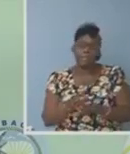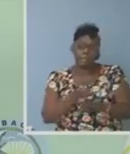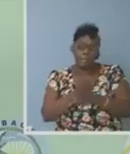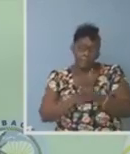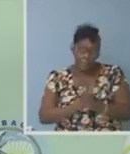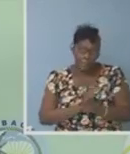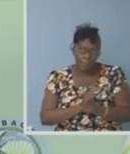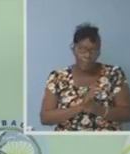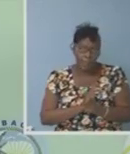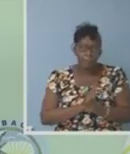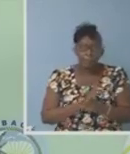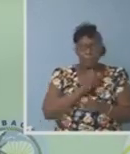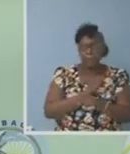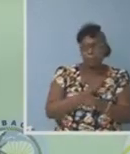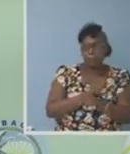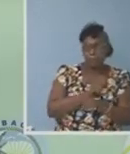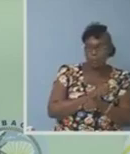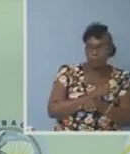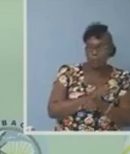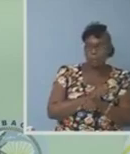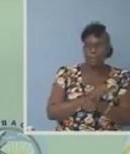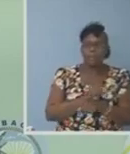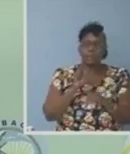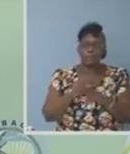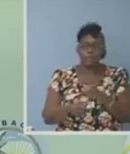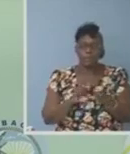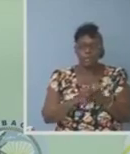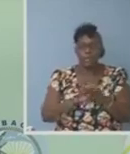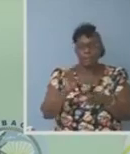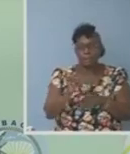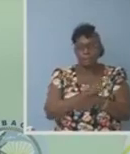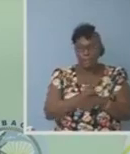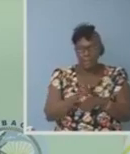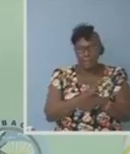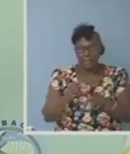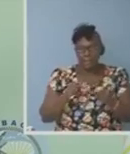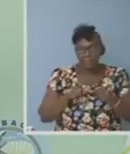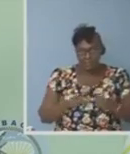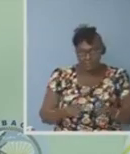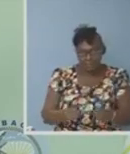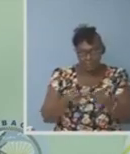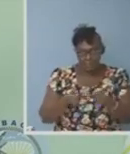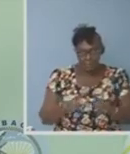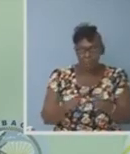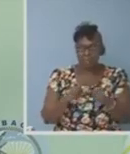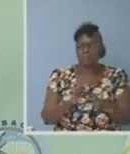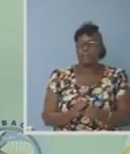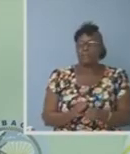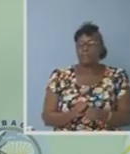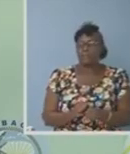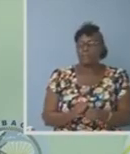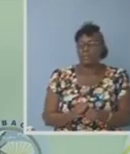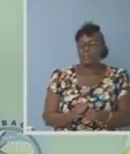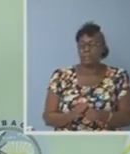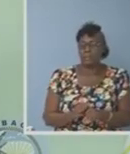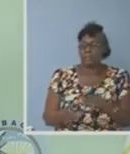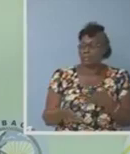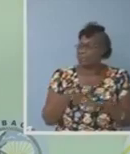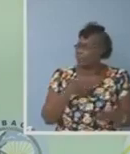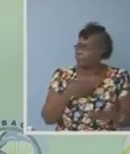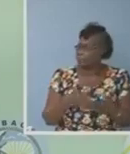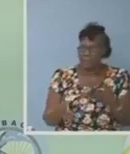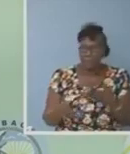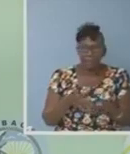preservation and business continuity, even in the midst and following the COVID